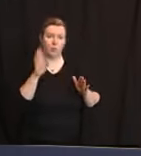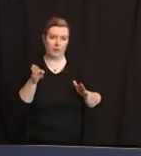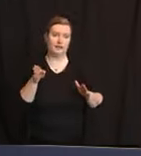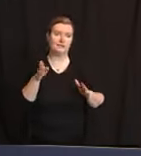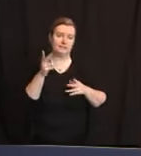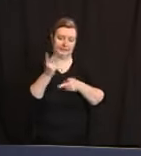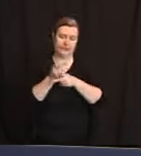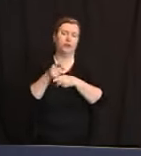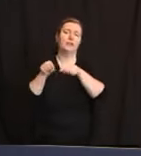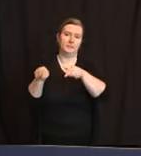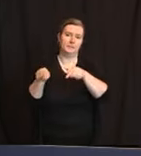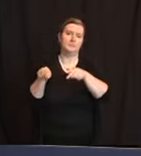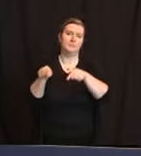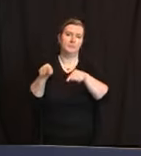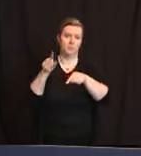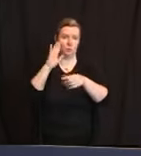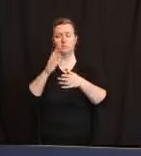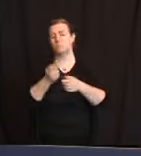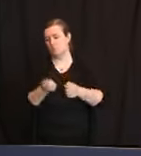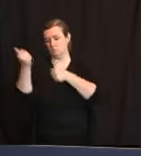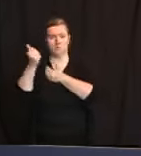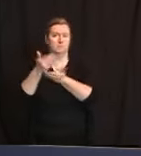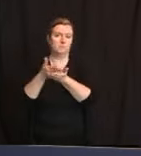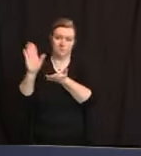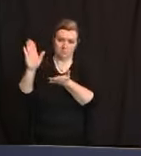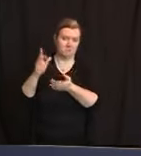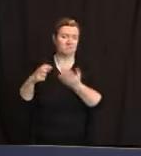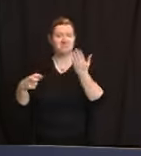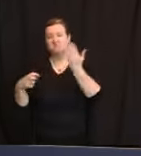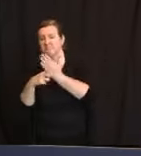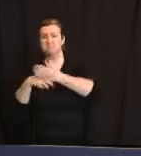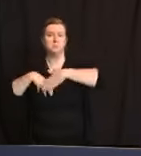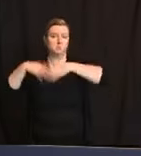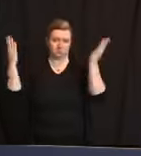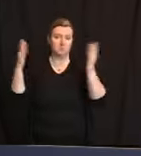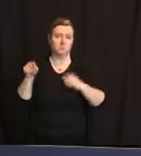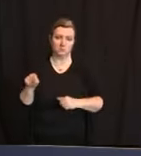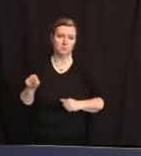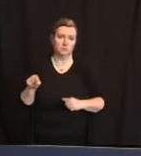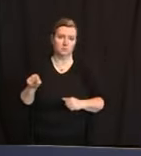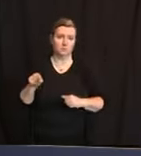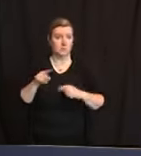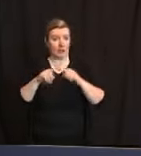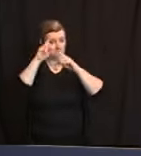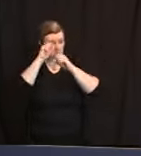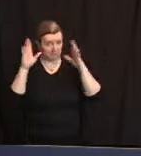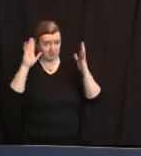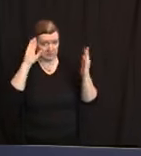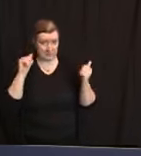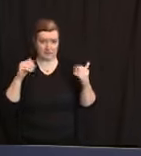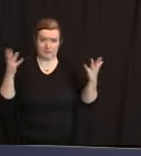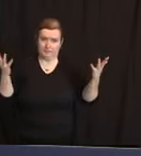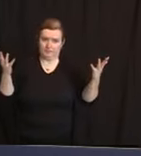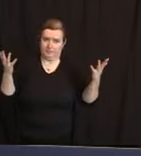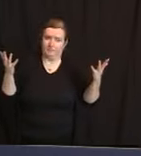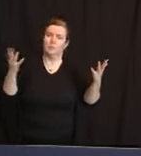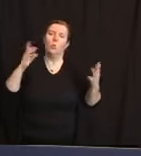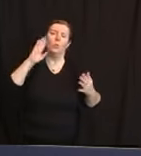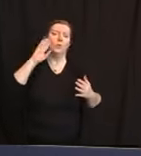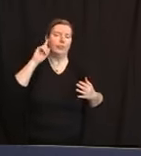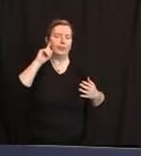and removed from the beach and or ticketed. But I don't envision this. I think everyone's going to be able to police